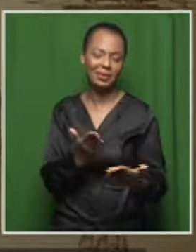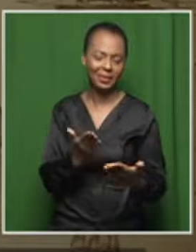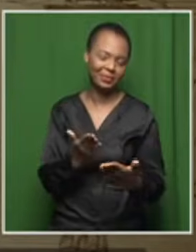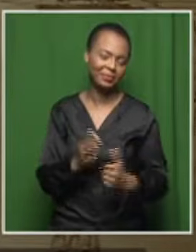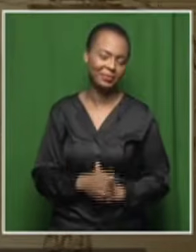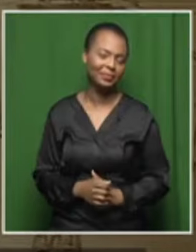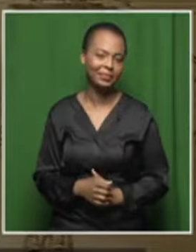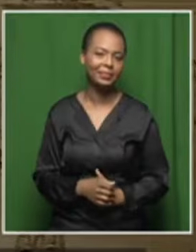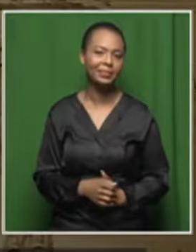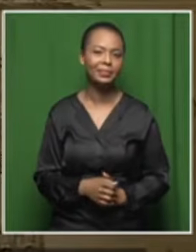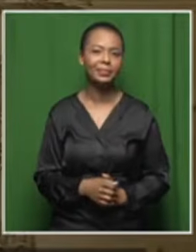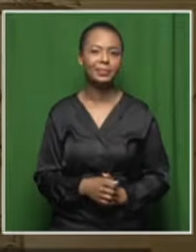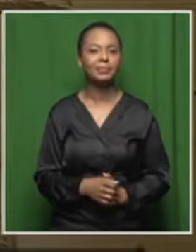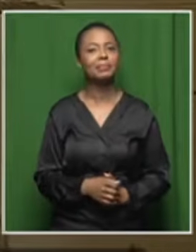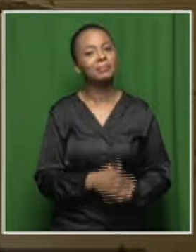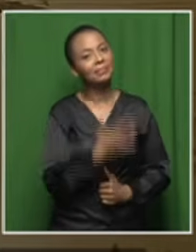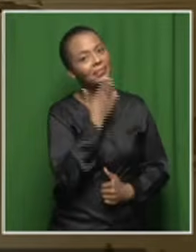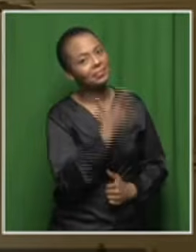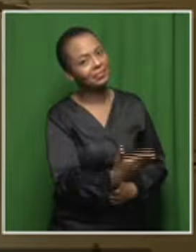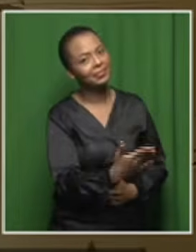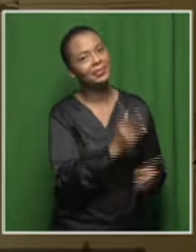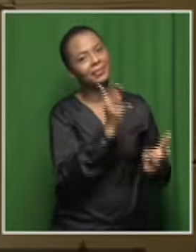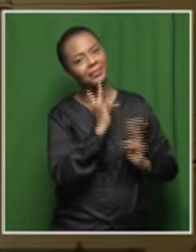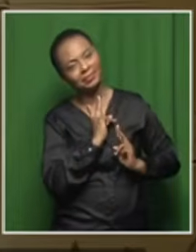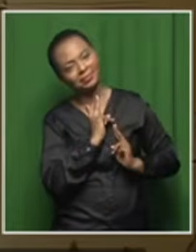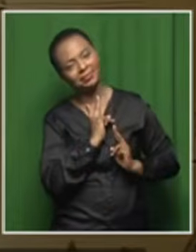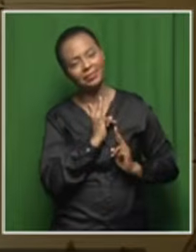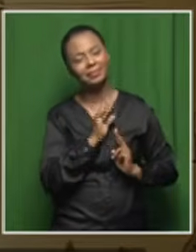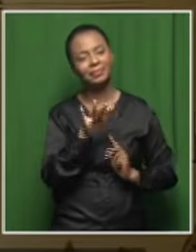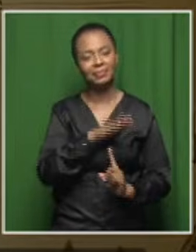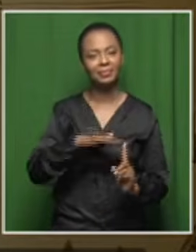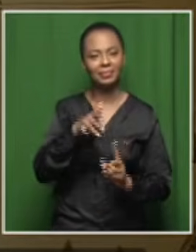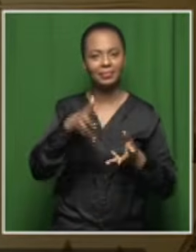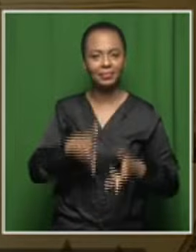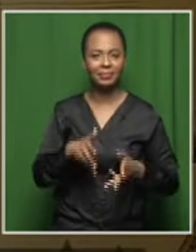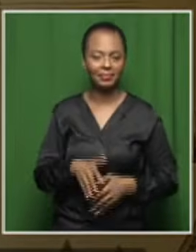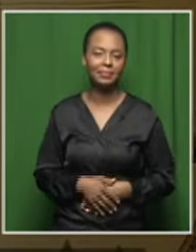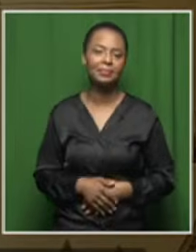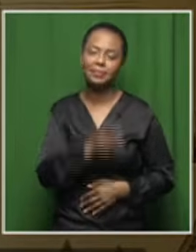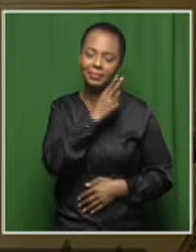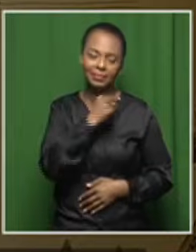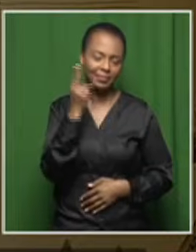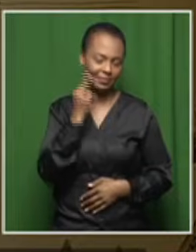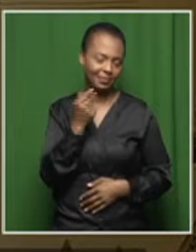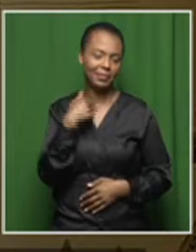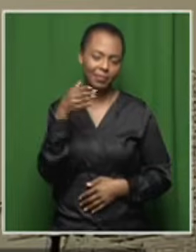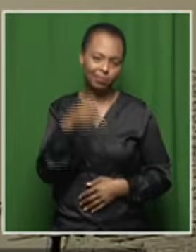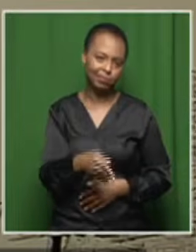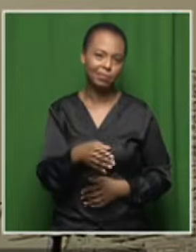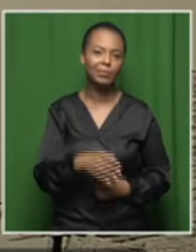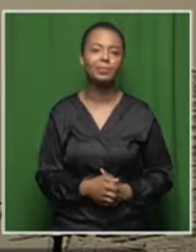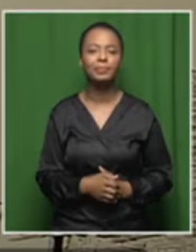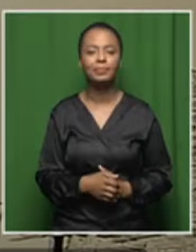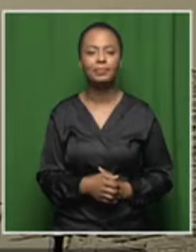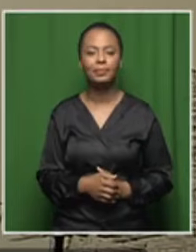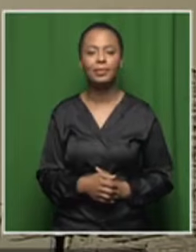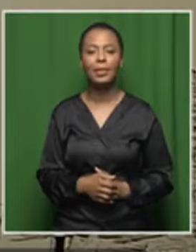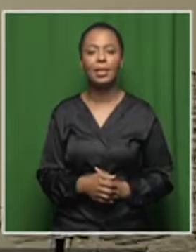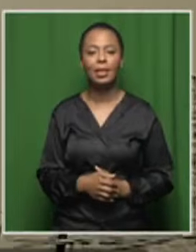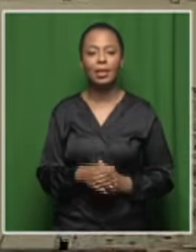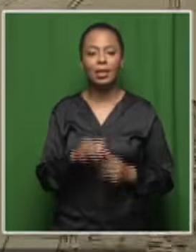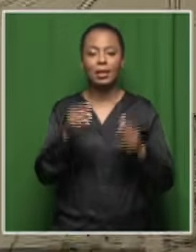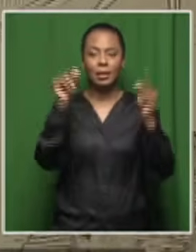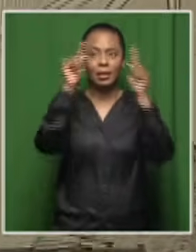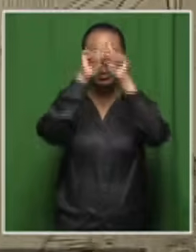hour. Thank you so much for visiting JCAF, Liesel. It's been lovely taking you around the show. So Structures is the second